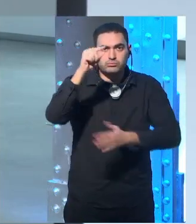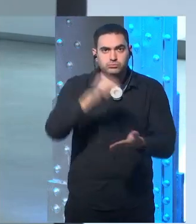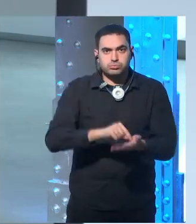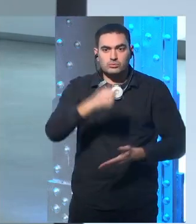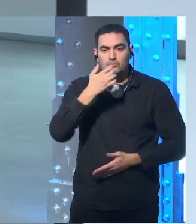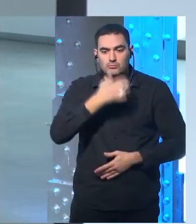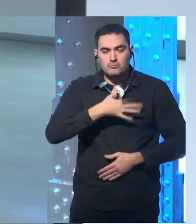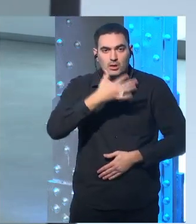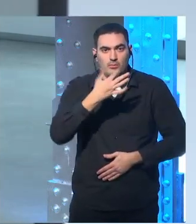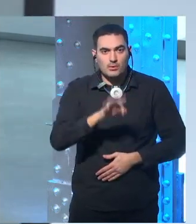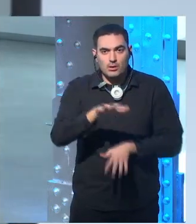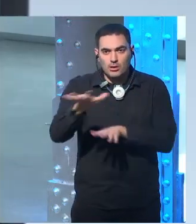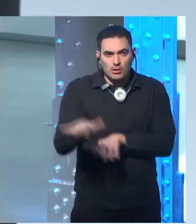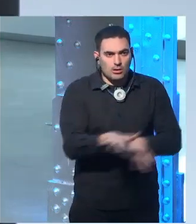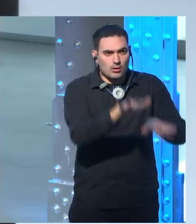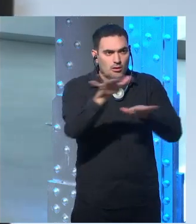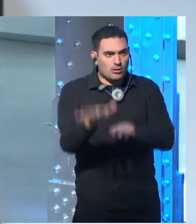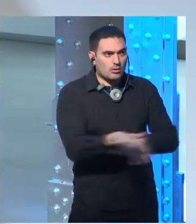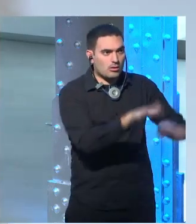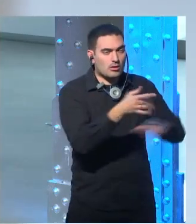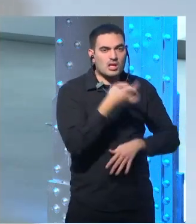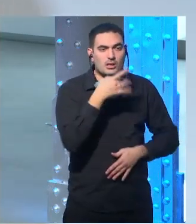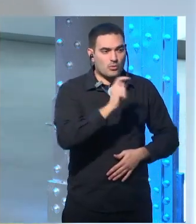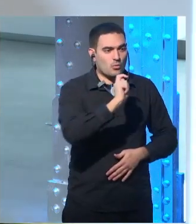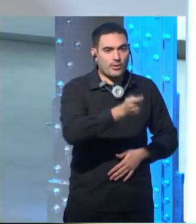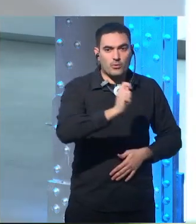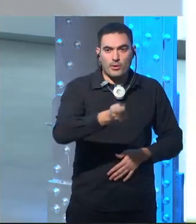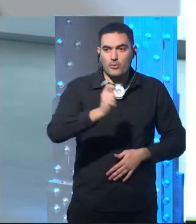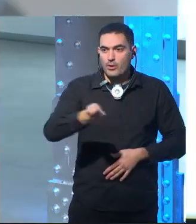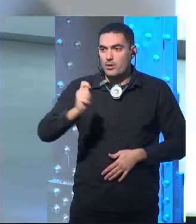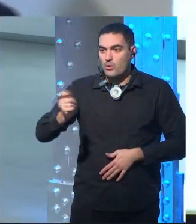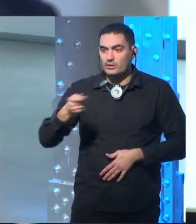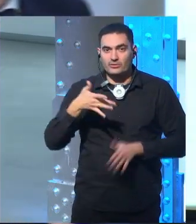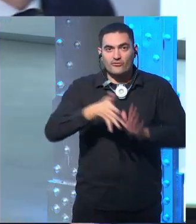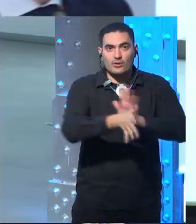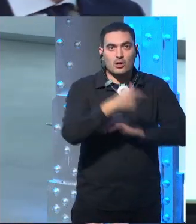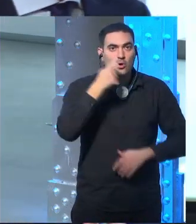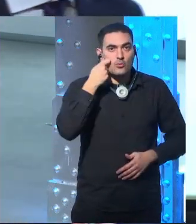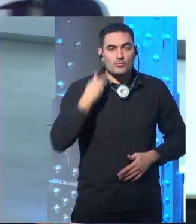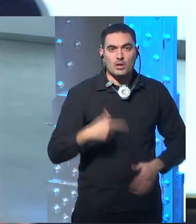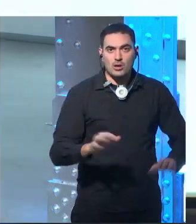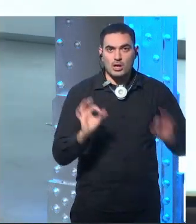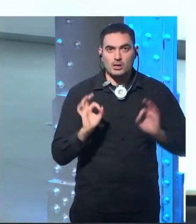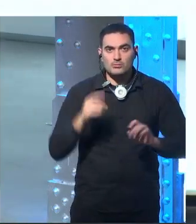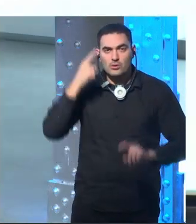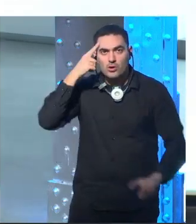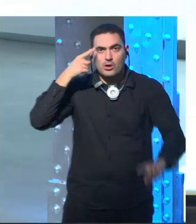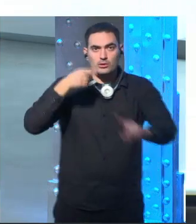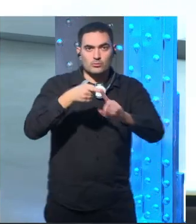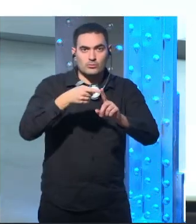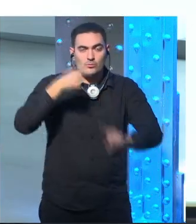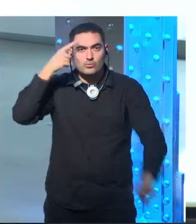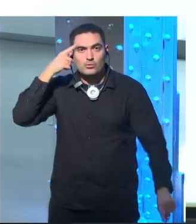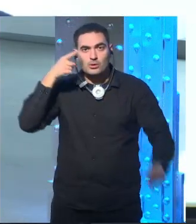person. But it did so by pretending to be a 13-year-old boy speaking English as